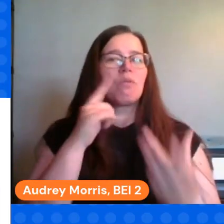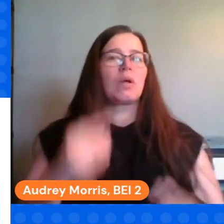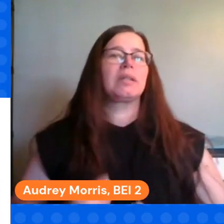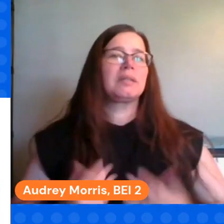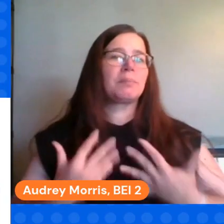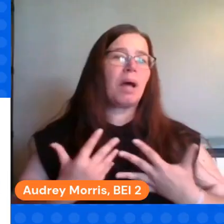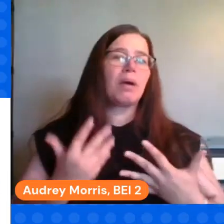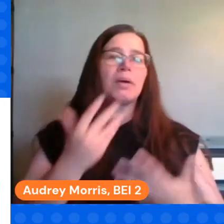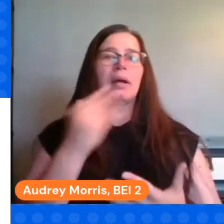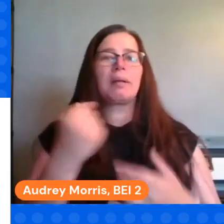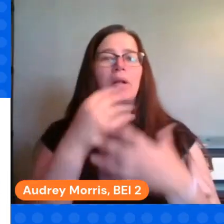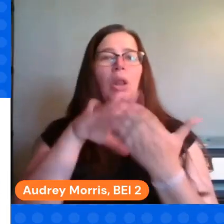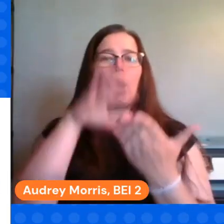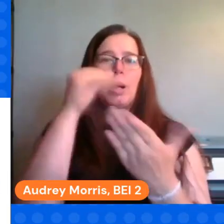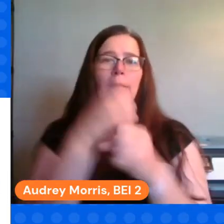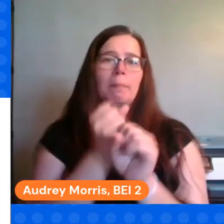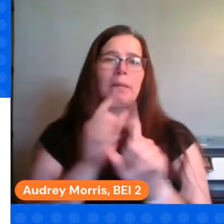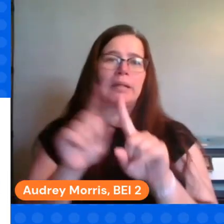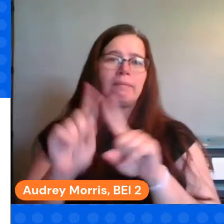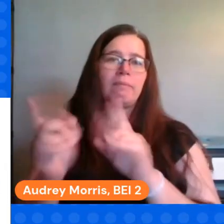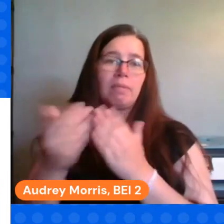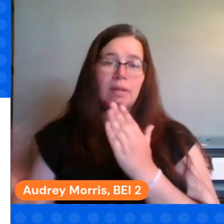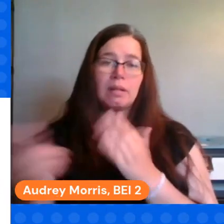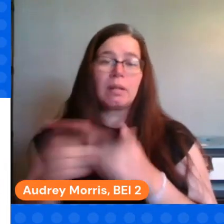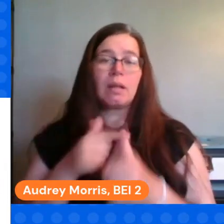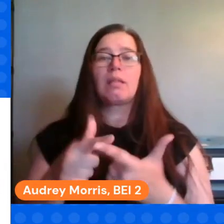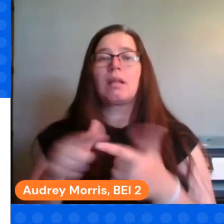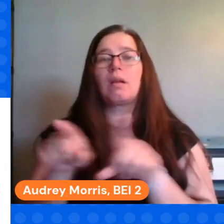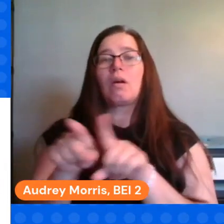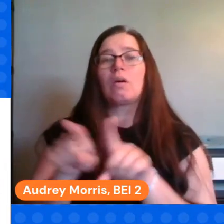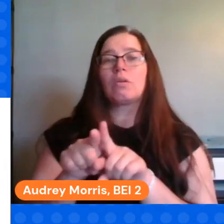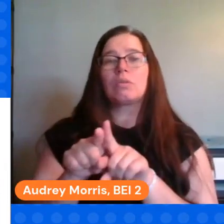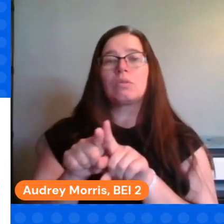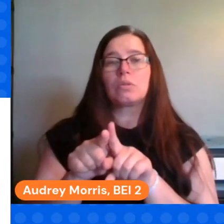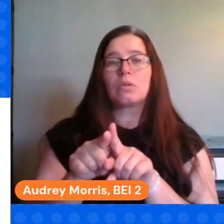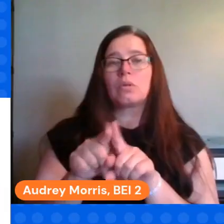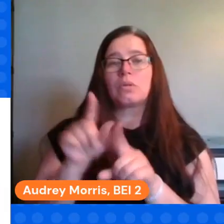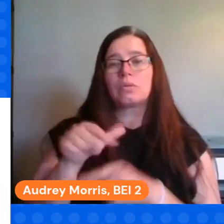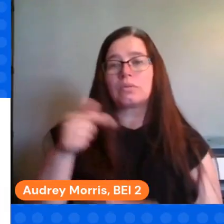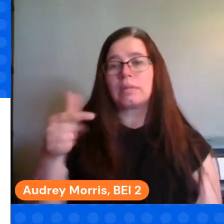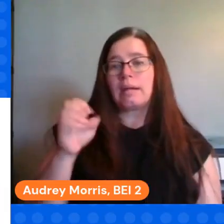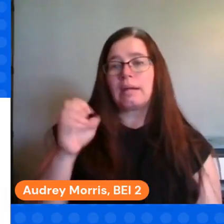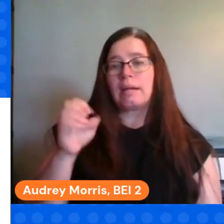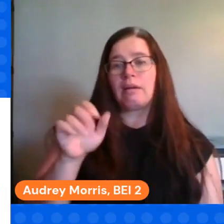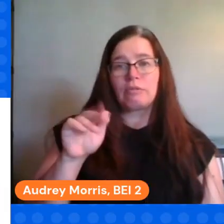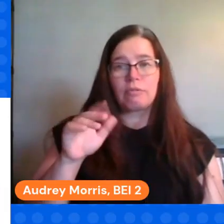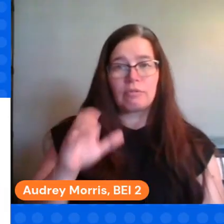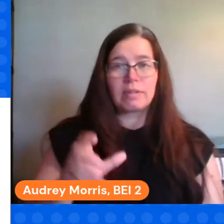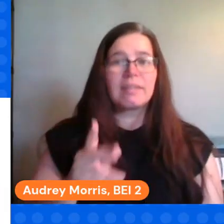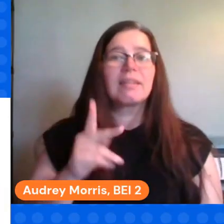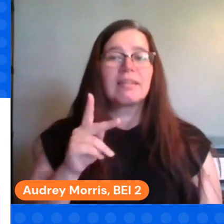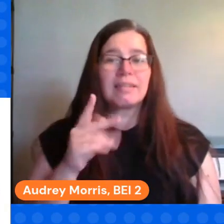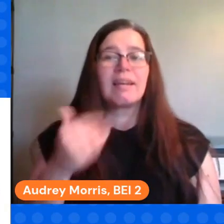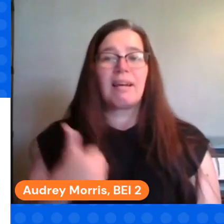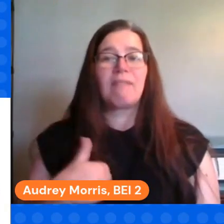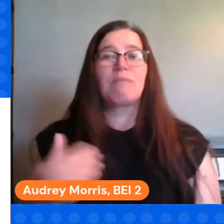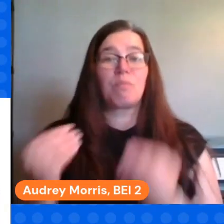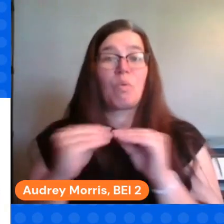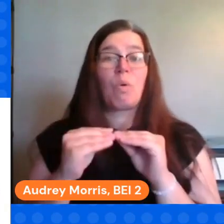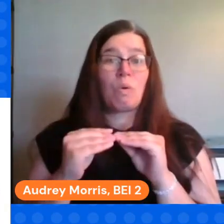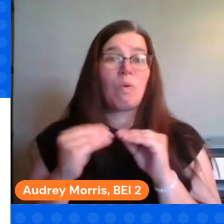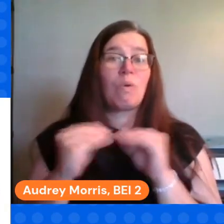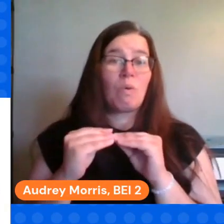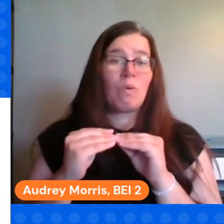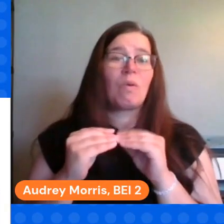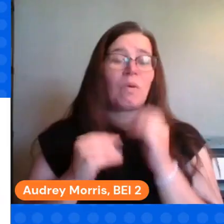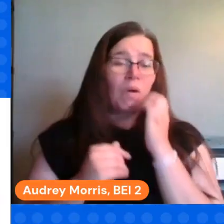different things. And I want to call Eric here because there's even more. We got more. We're coming at you. So this past December,